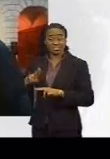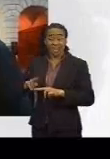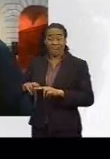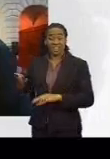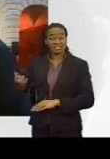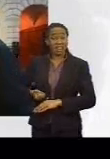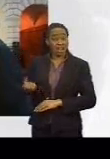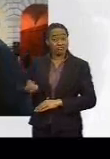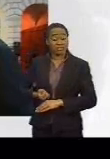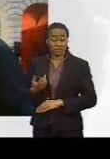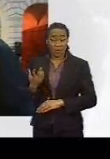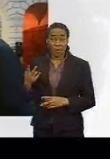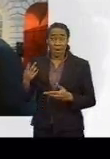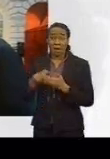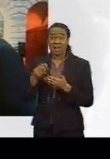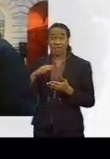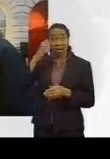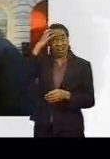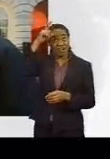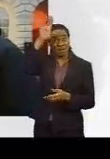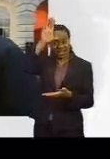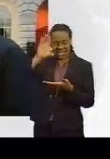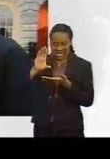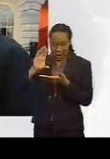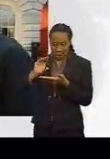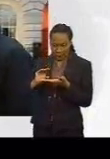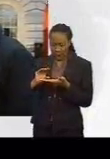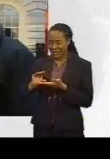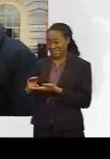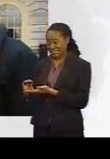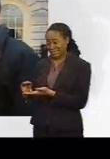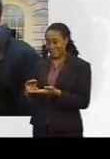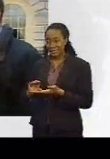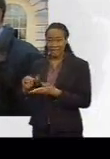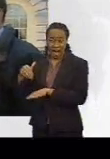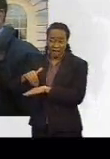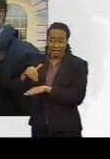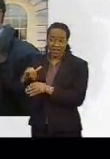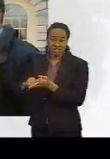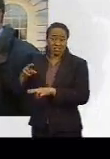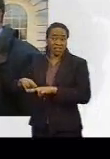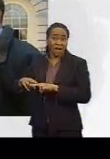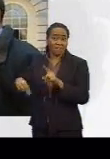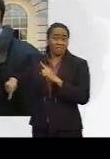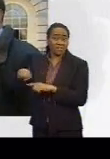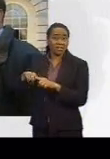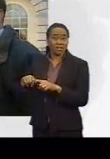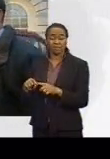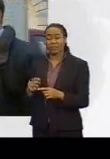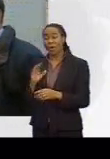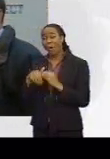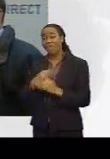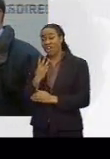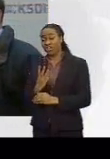you, again, cuts to this scale, it can't be held without impacting staff in the city. We're looking at figures of over